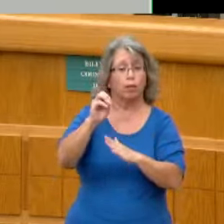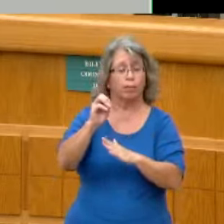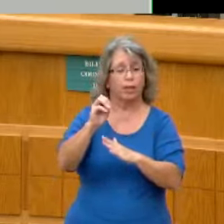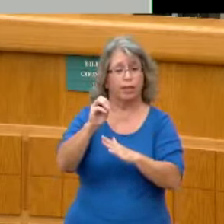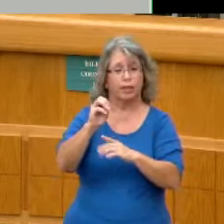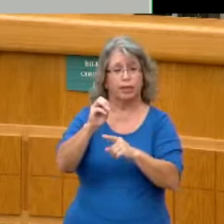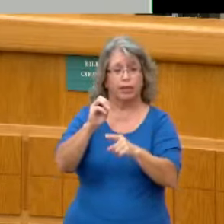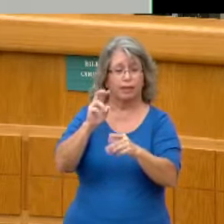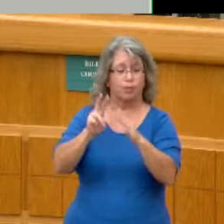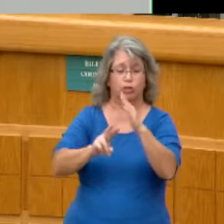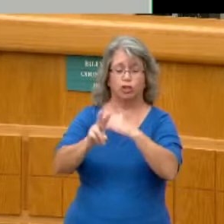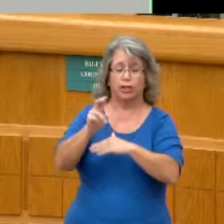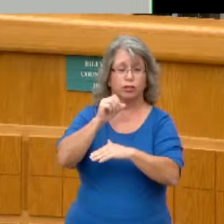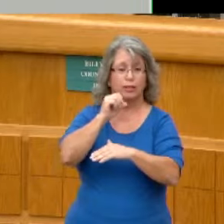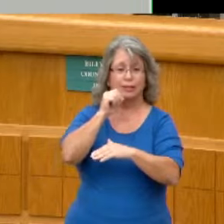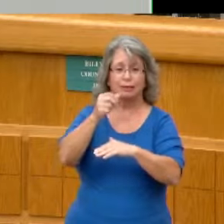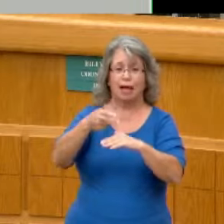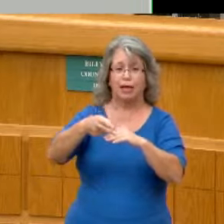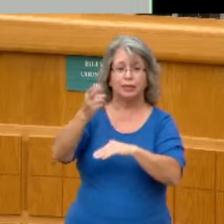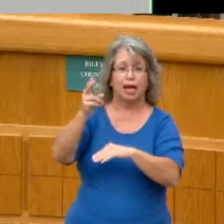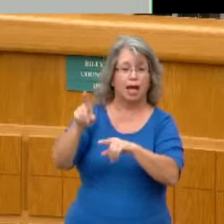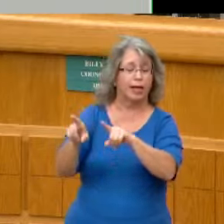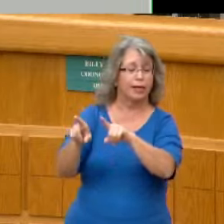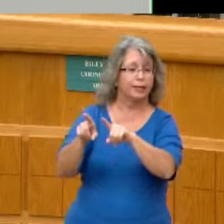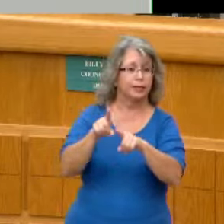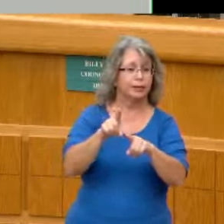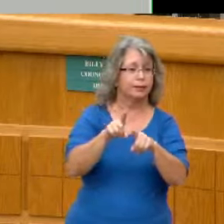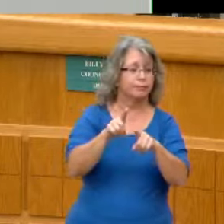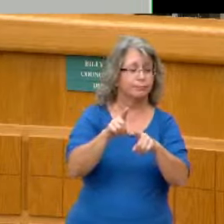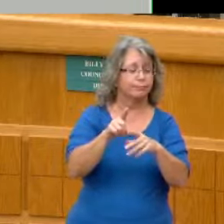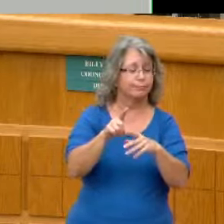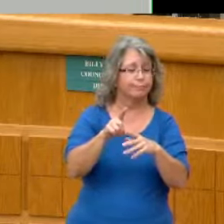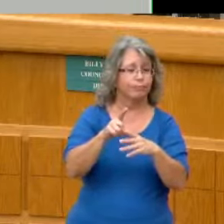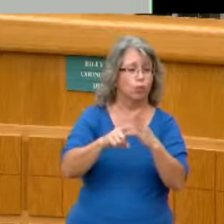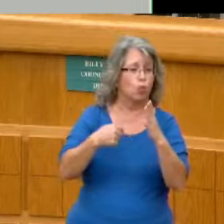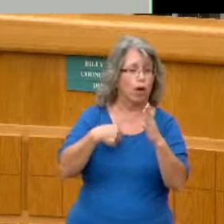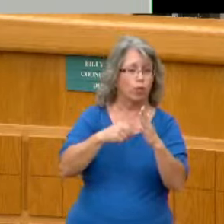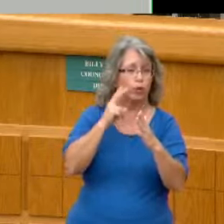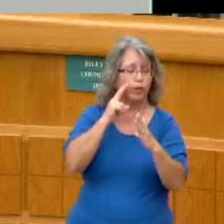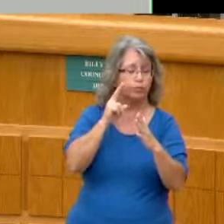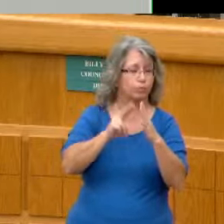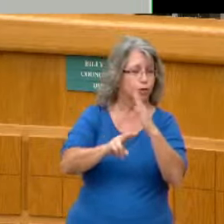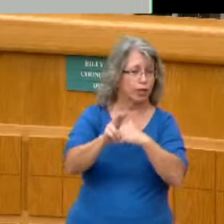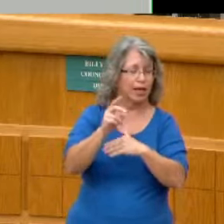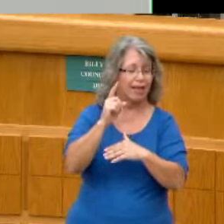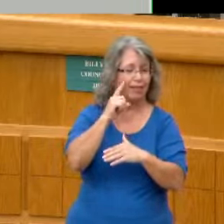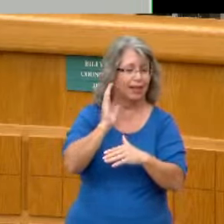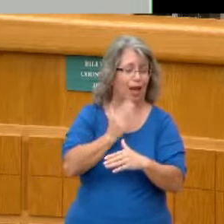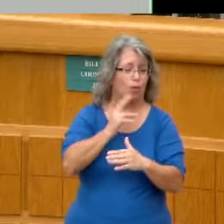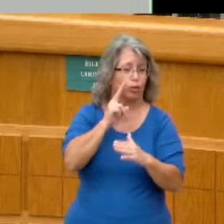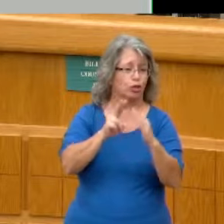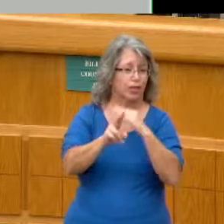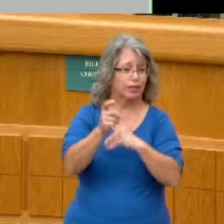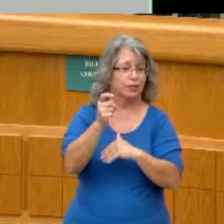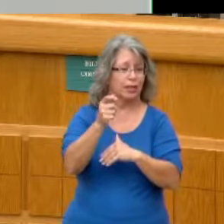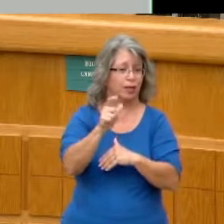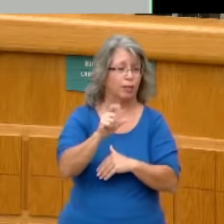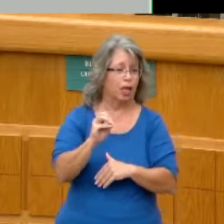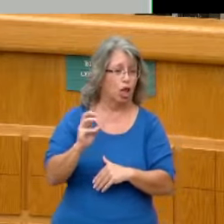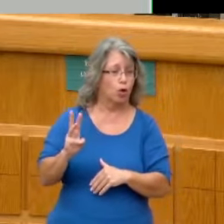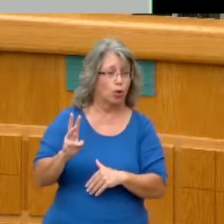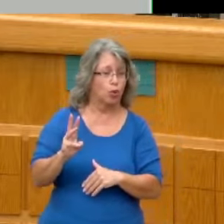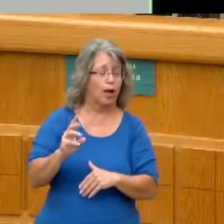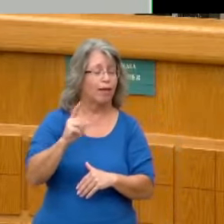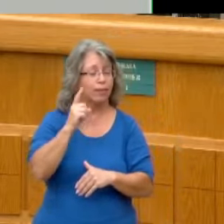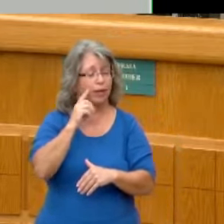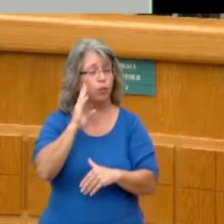as values that we're already seeing. So I think that the projection is probably a little bit low, and I expect that we're gonna see these fatalities continue